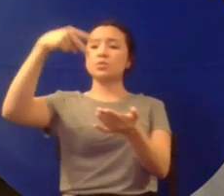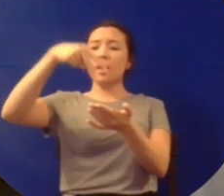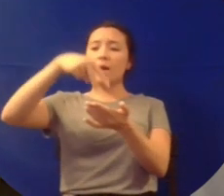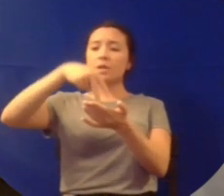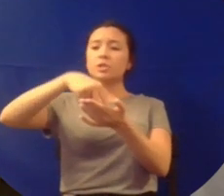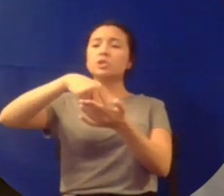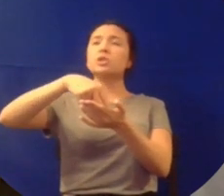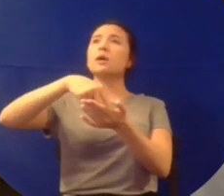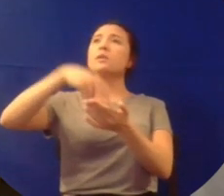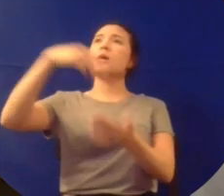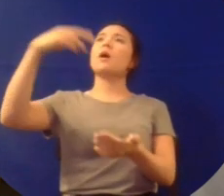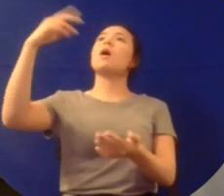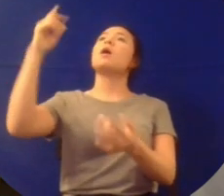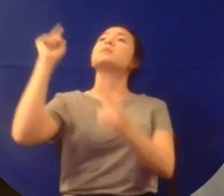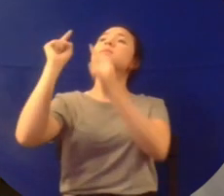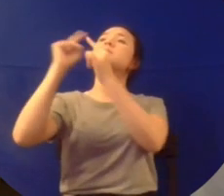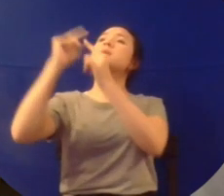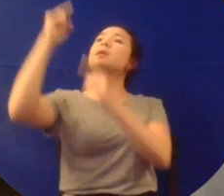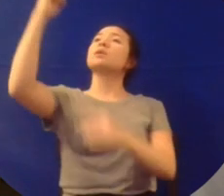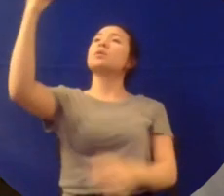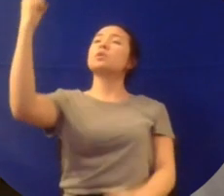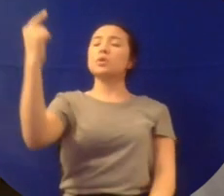Lord, and profess your